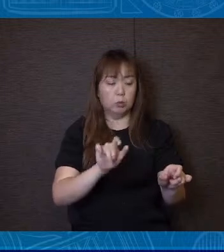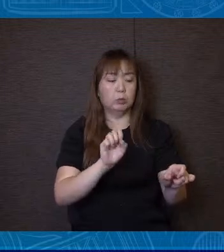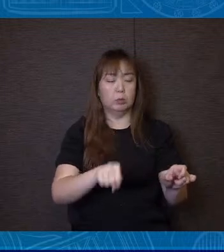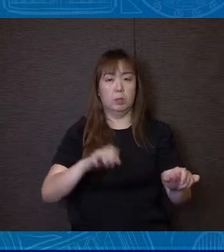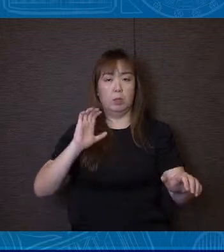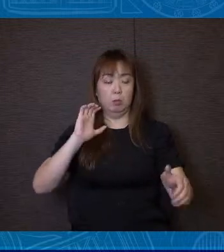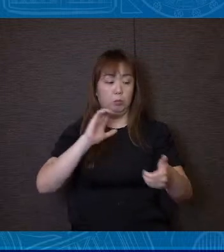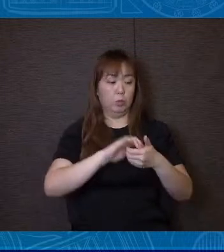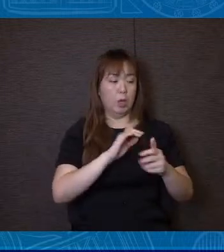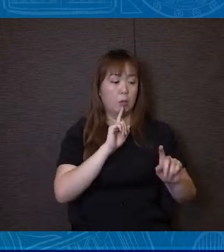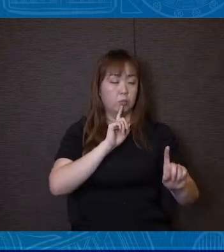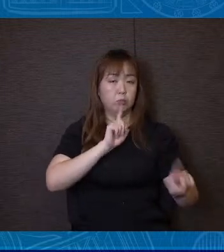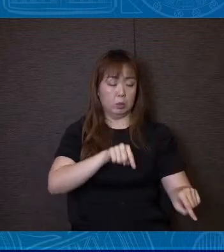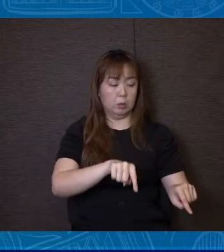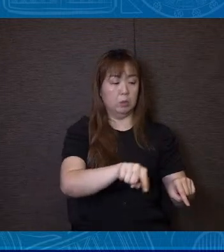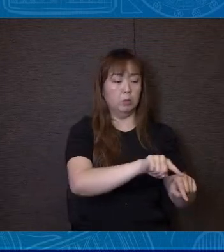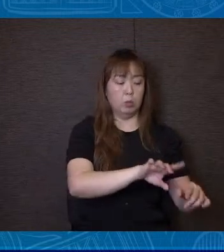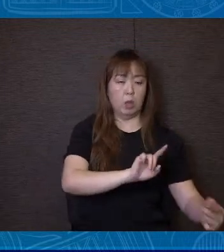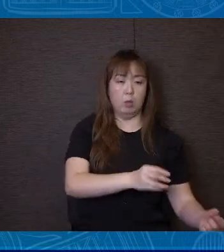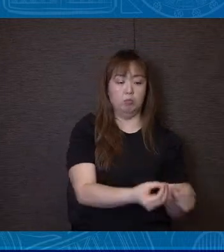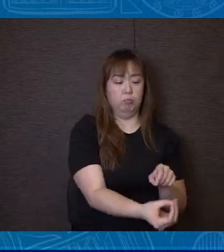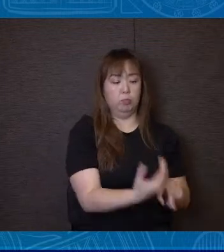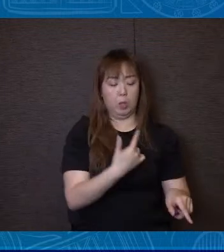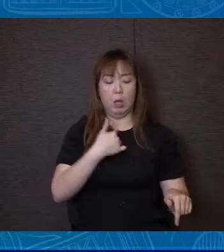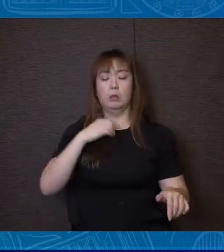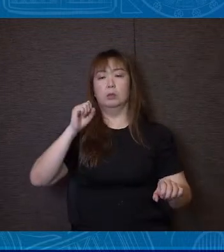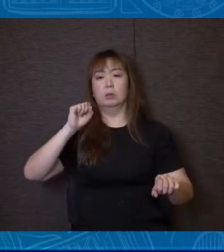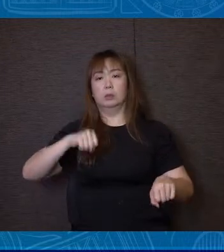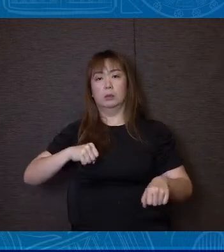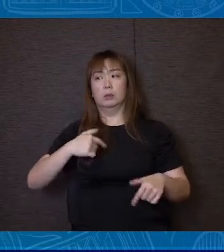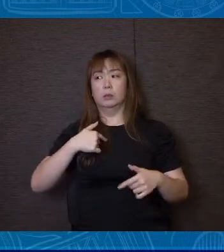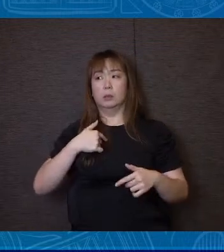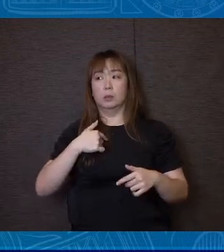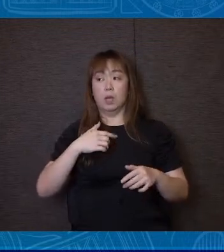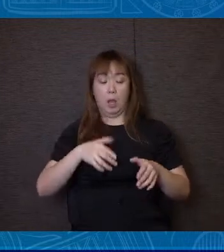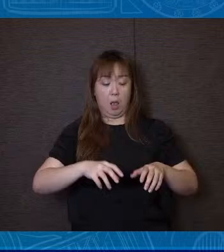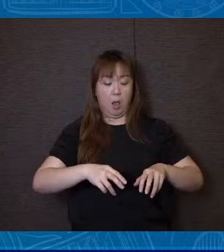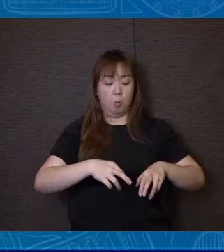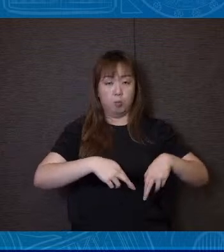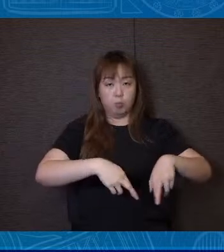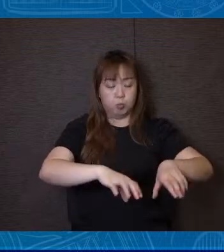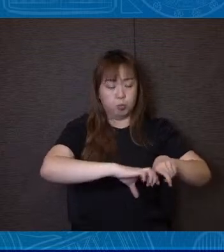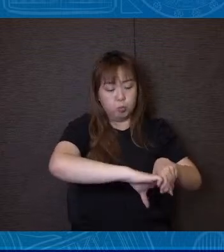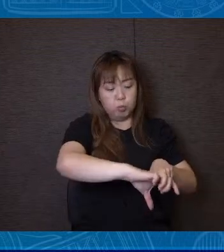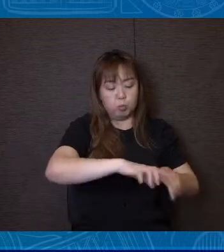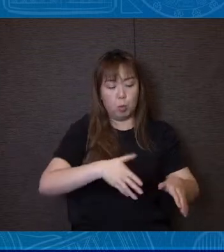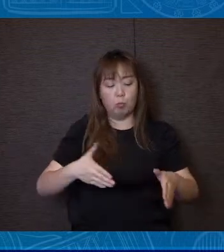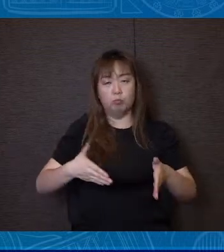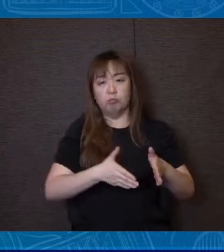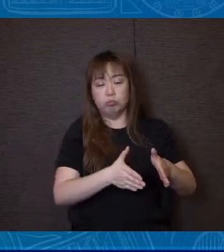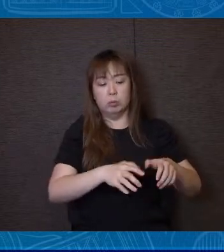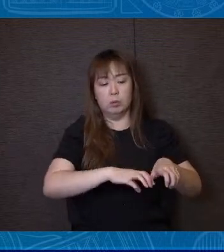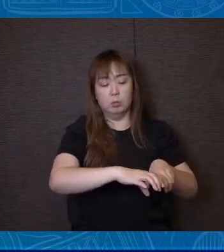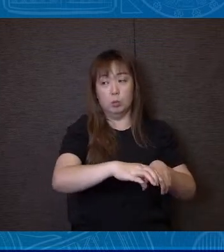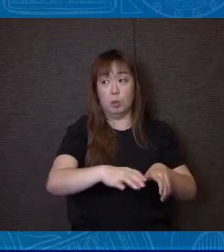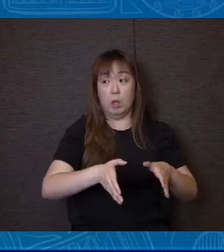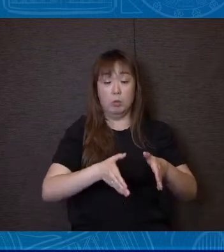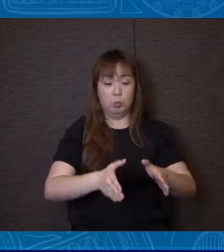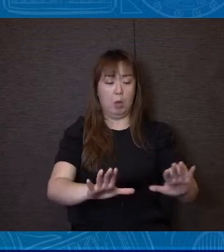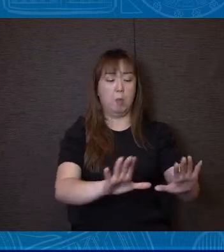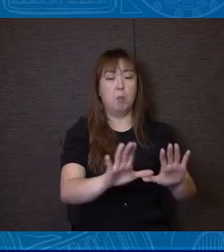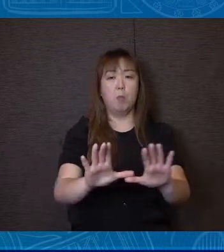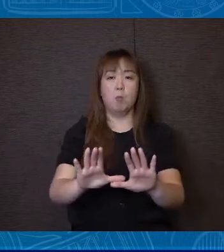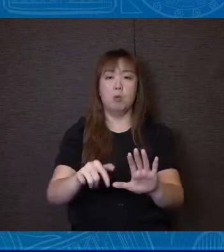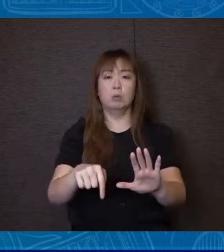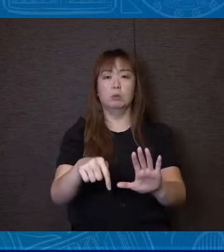also respond to getting the power back on, roads cleared, because the moment you need to restore your facilities and the roads are all blocked, then